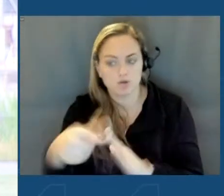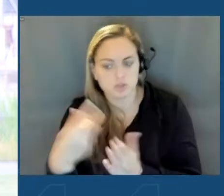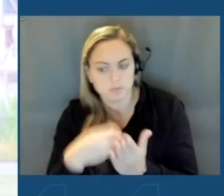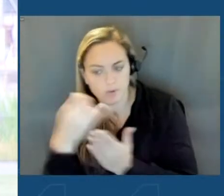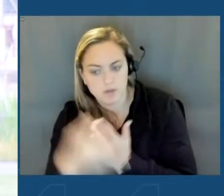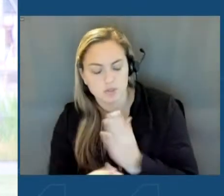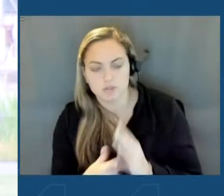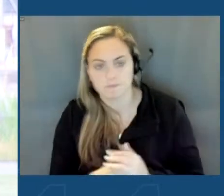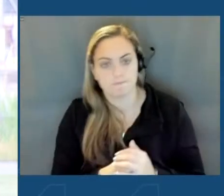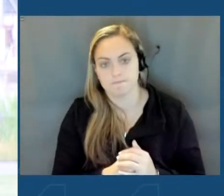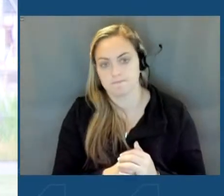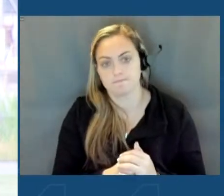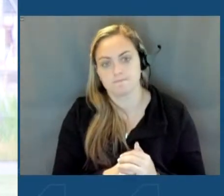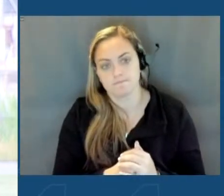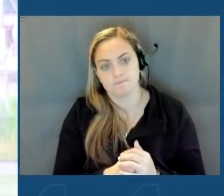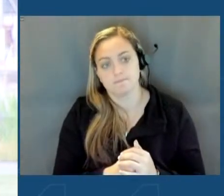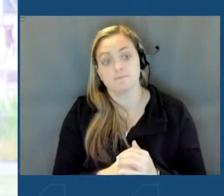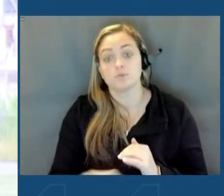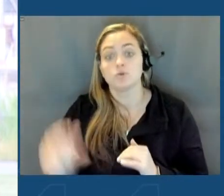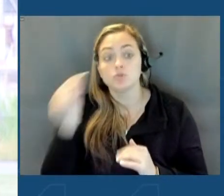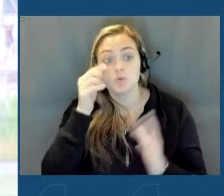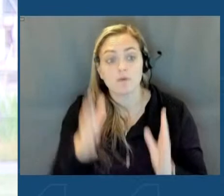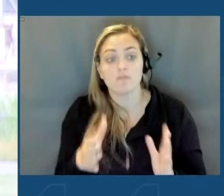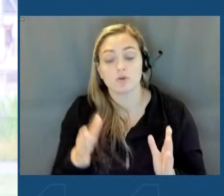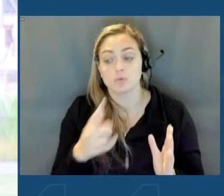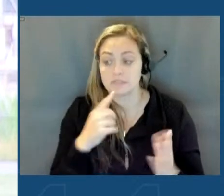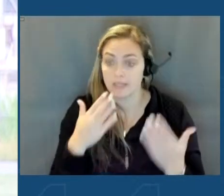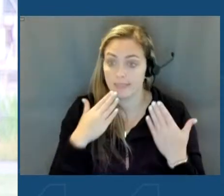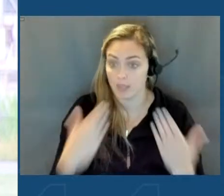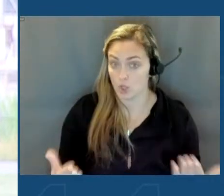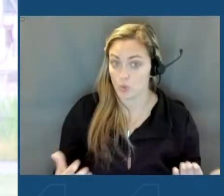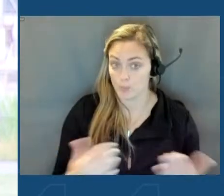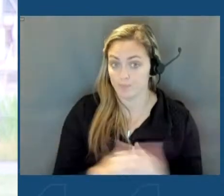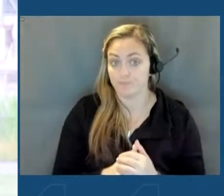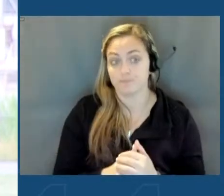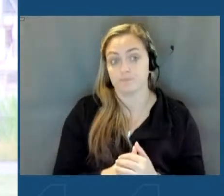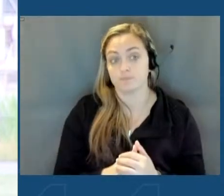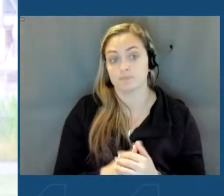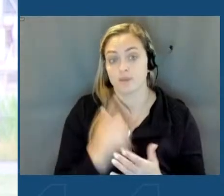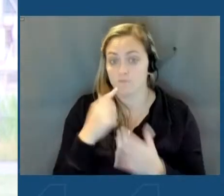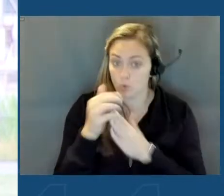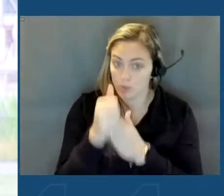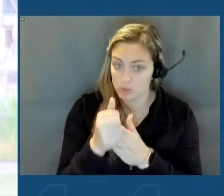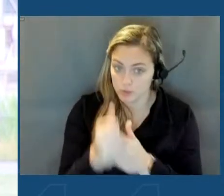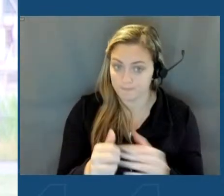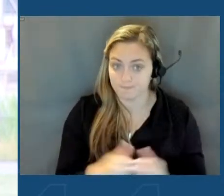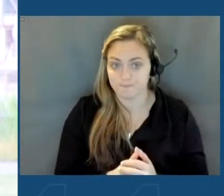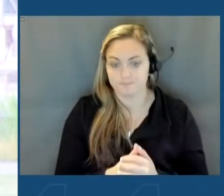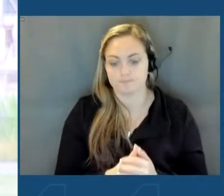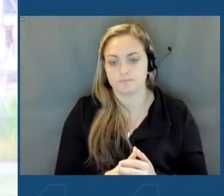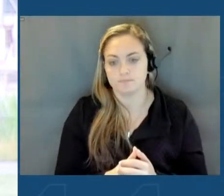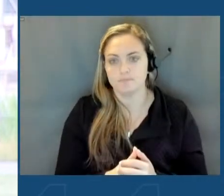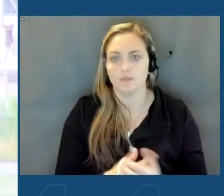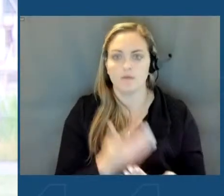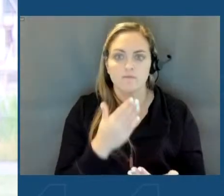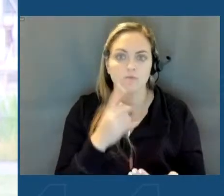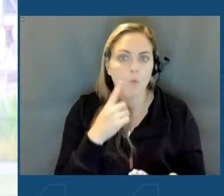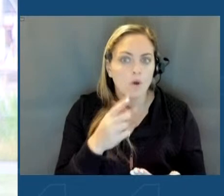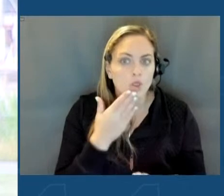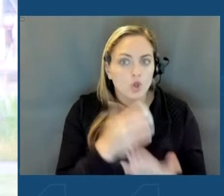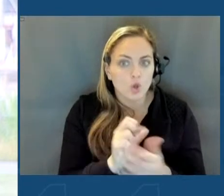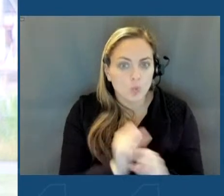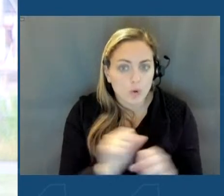So, Governor, I want to thank you for your leadership, for the good things that you have